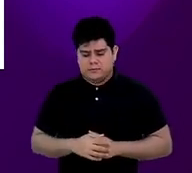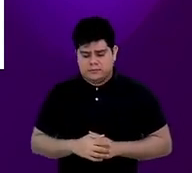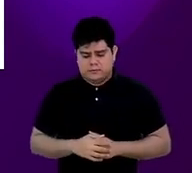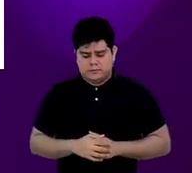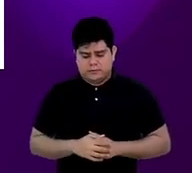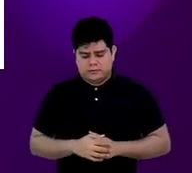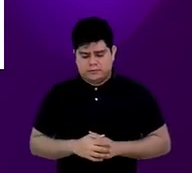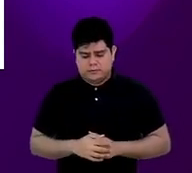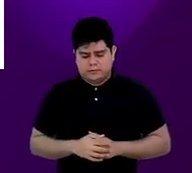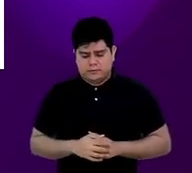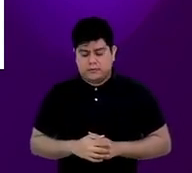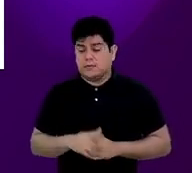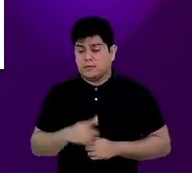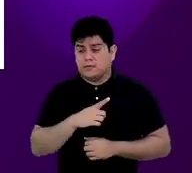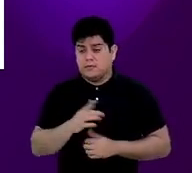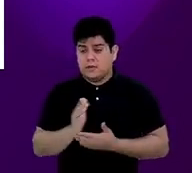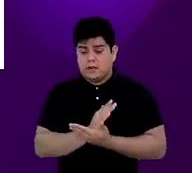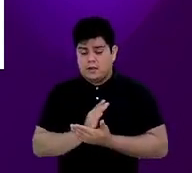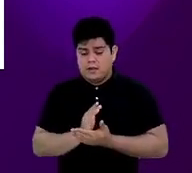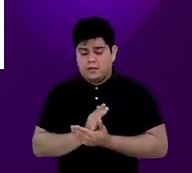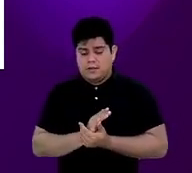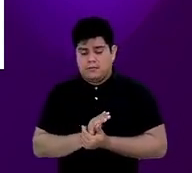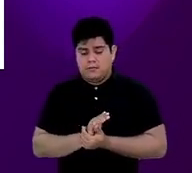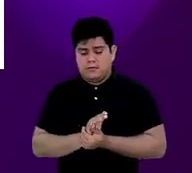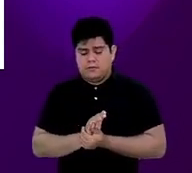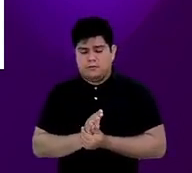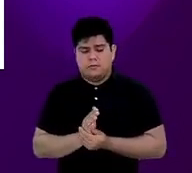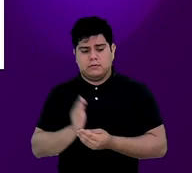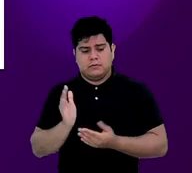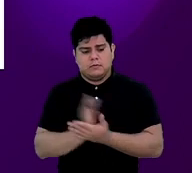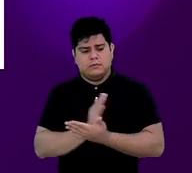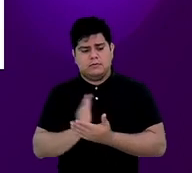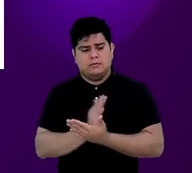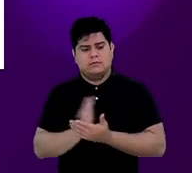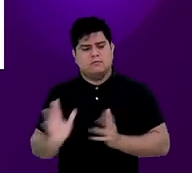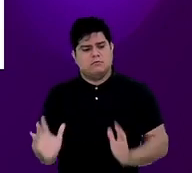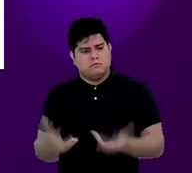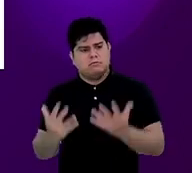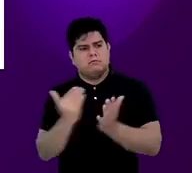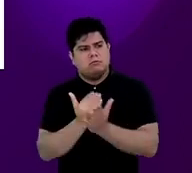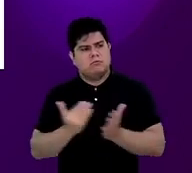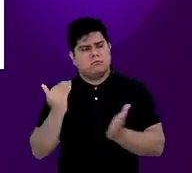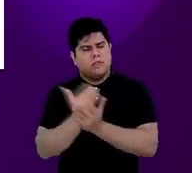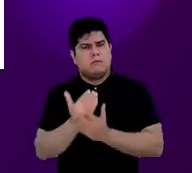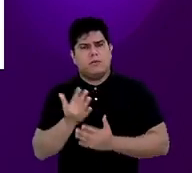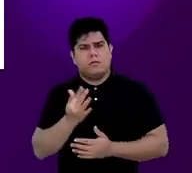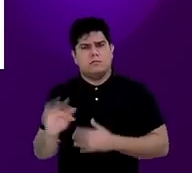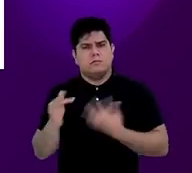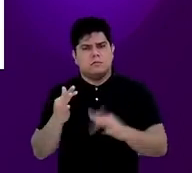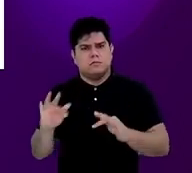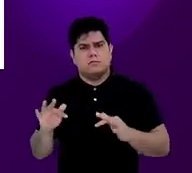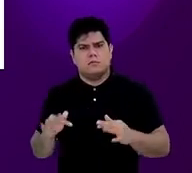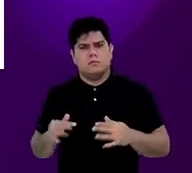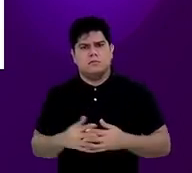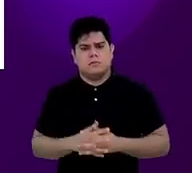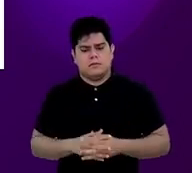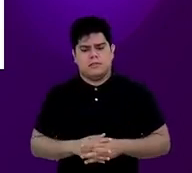X stimulus that makes the body release substances that